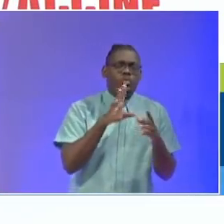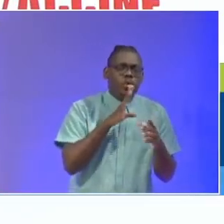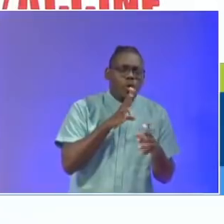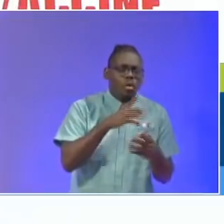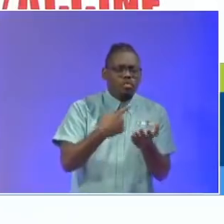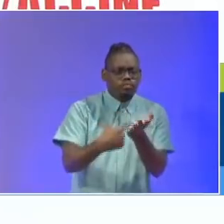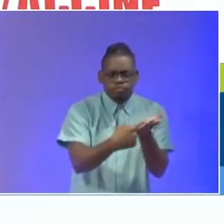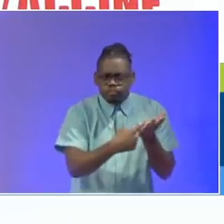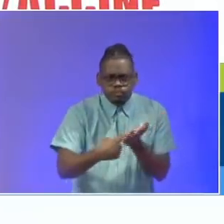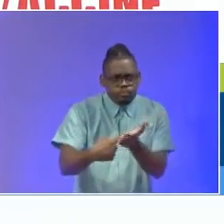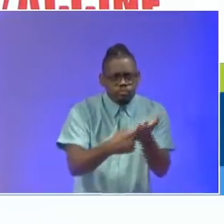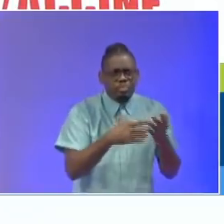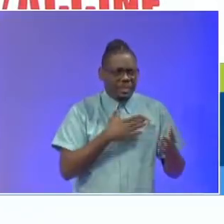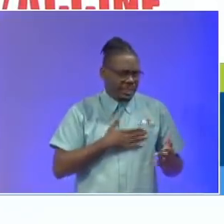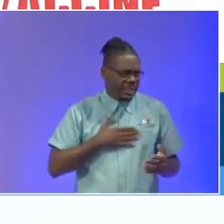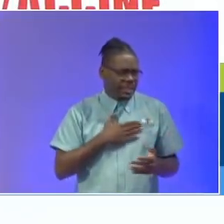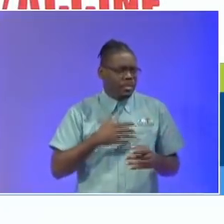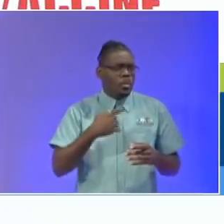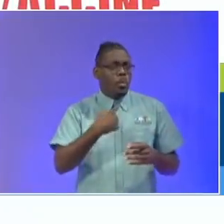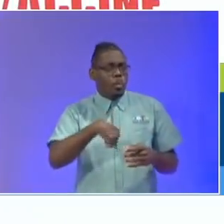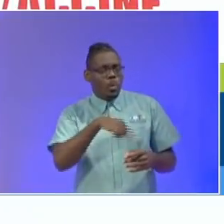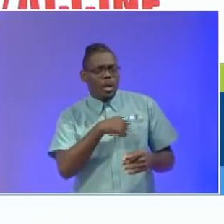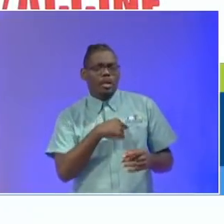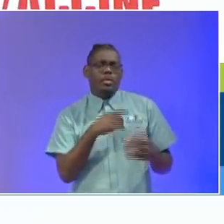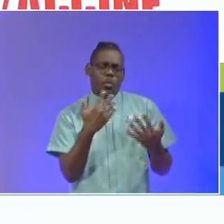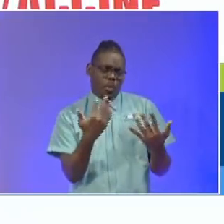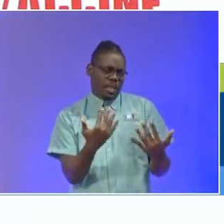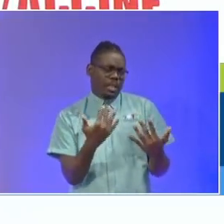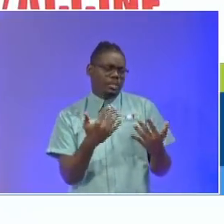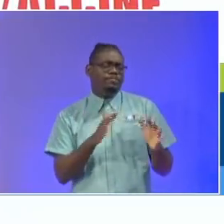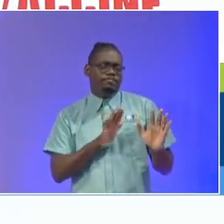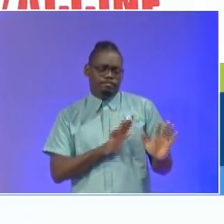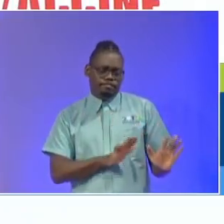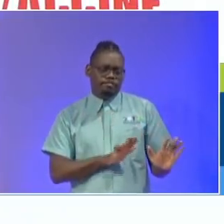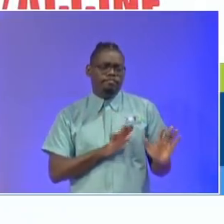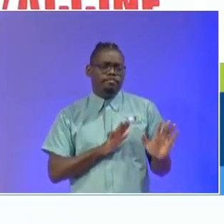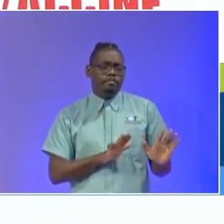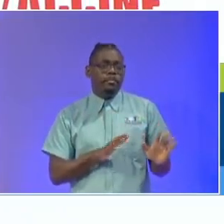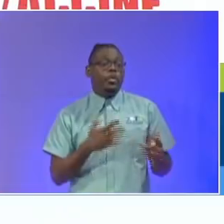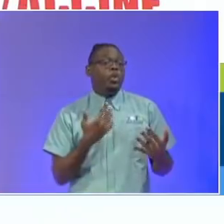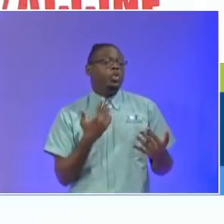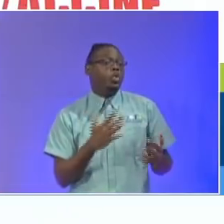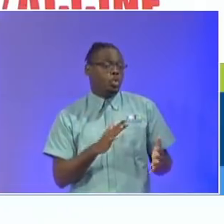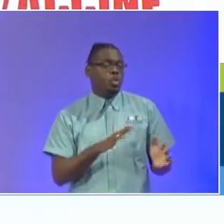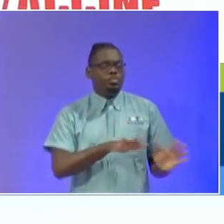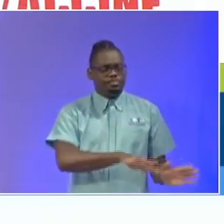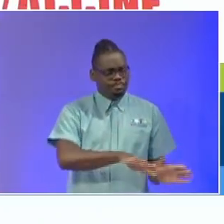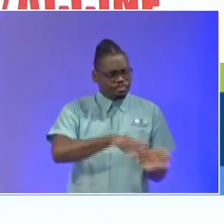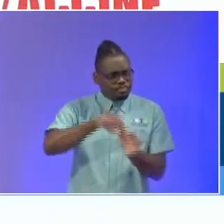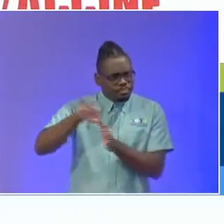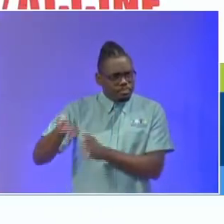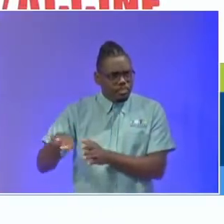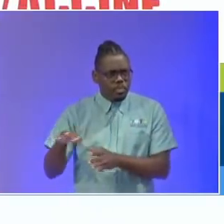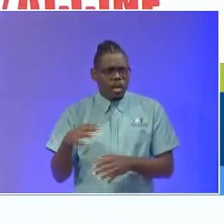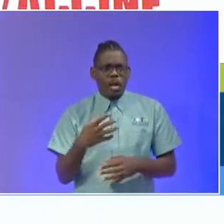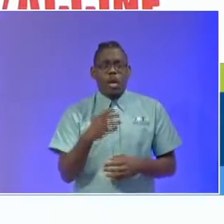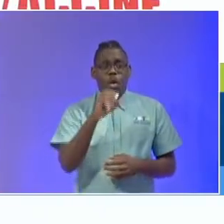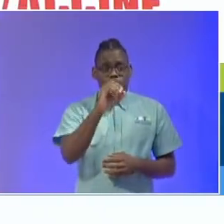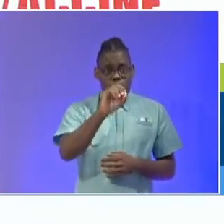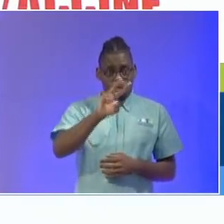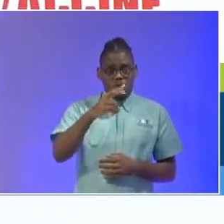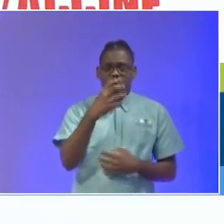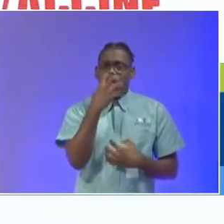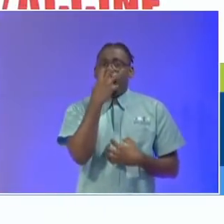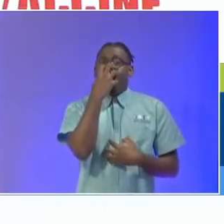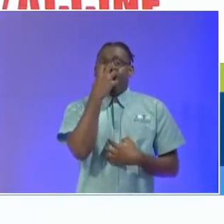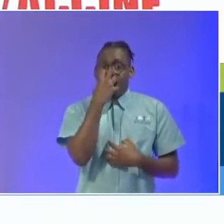legislation/regulations as we move forward. On the issue of oxygen levels, yes, people are trained to read oxygen